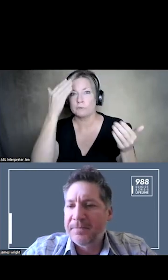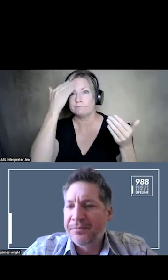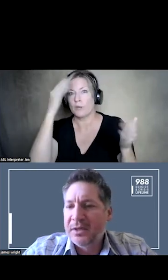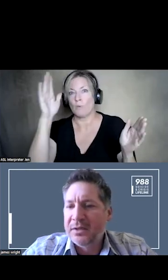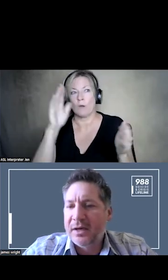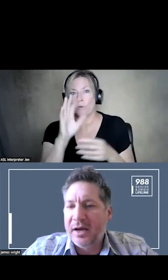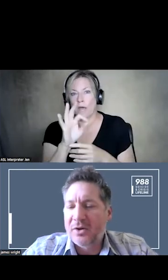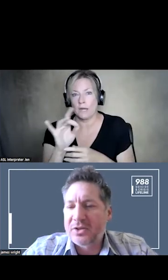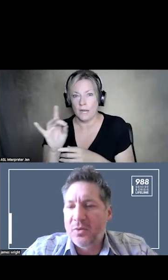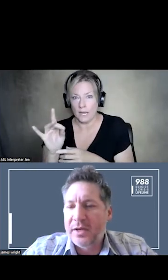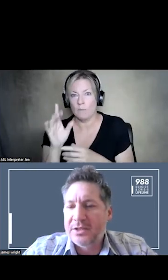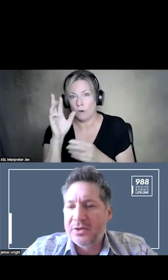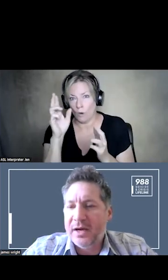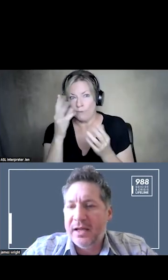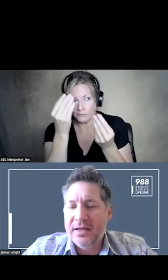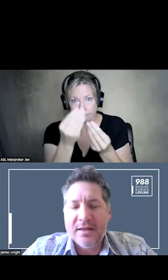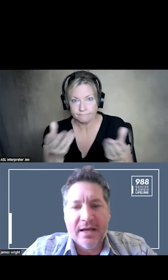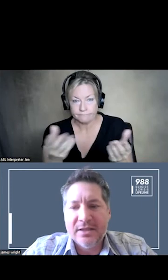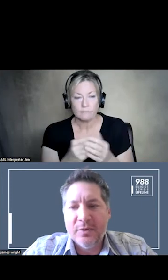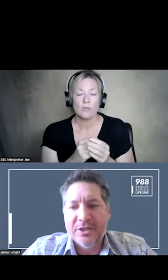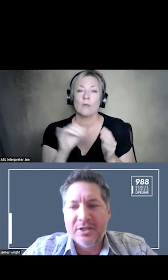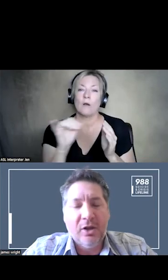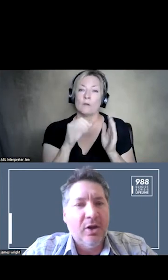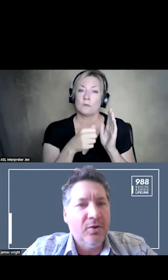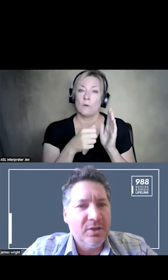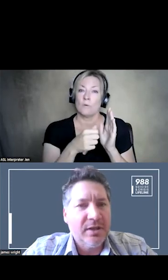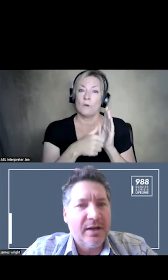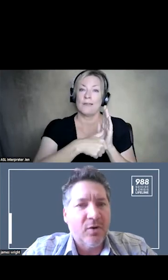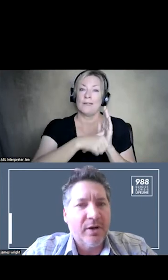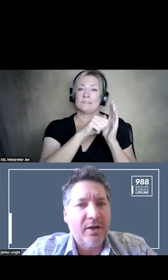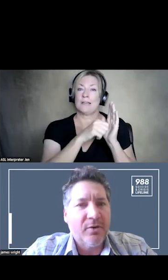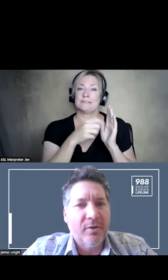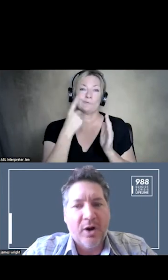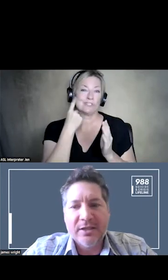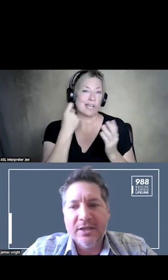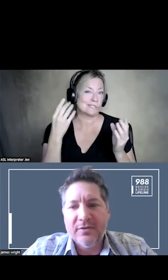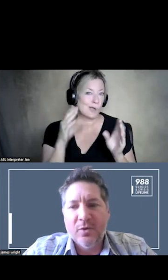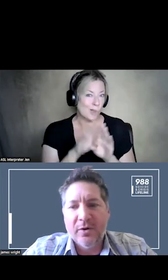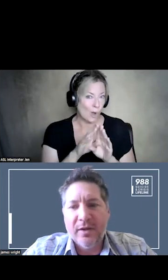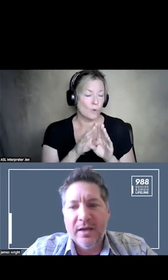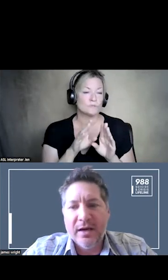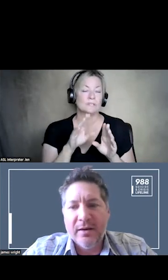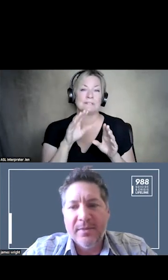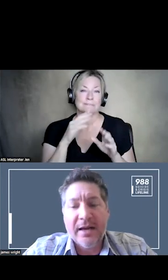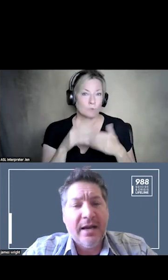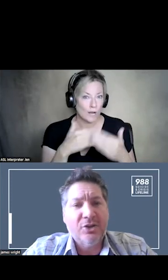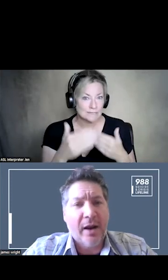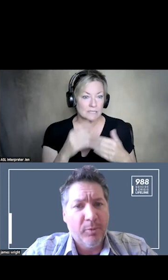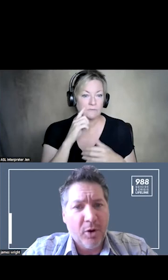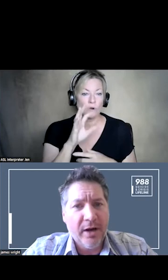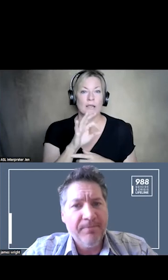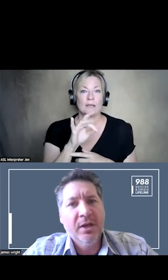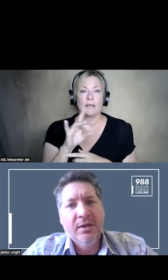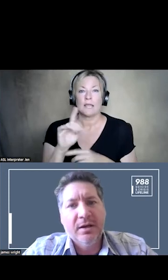services. I also wanted to highlight that we just closed and are working through the process for the 988